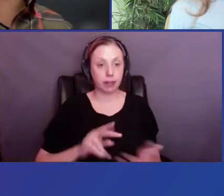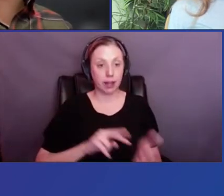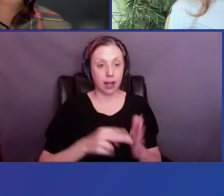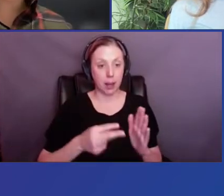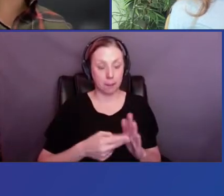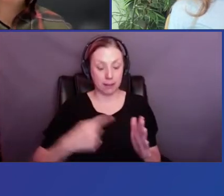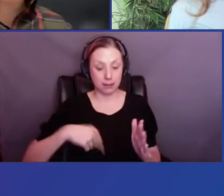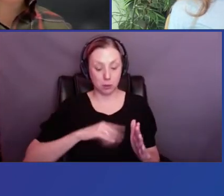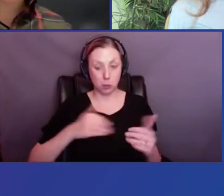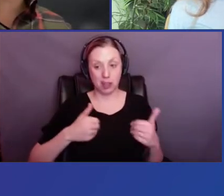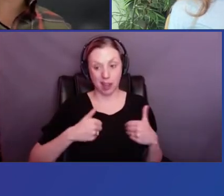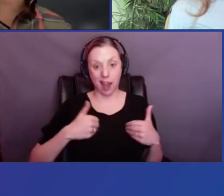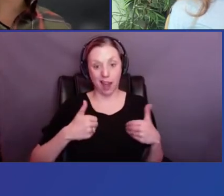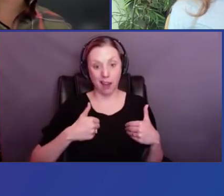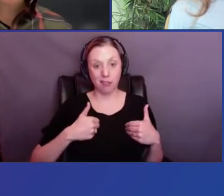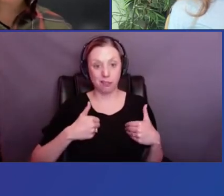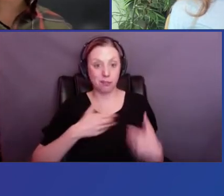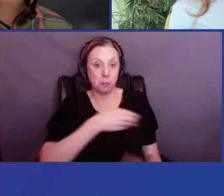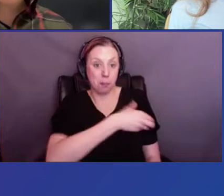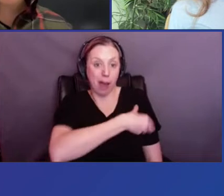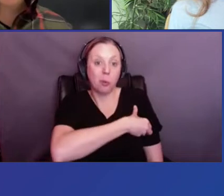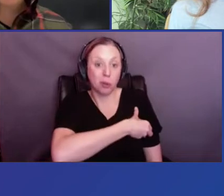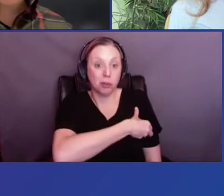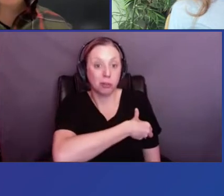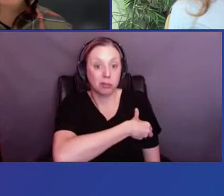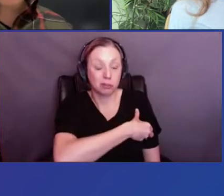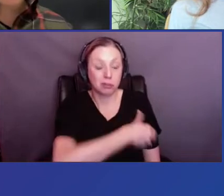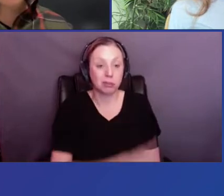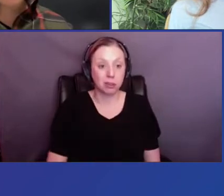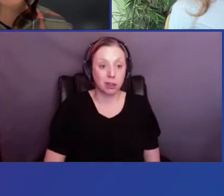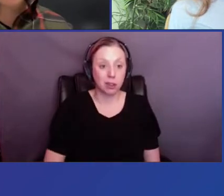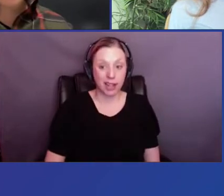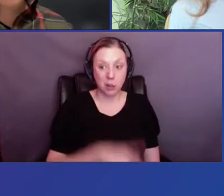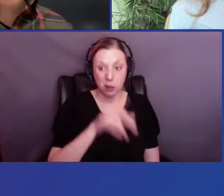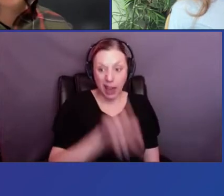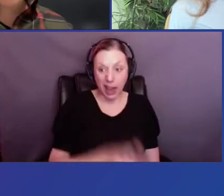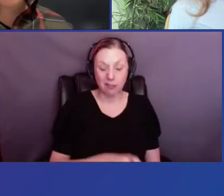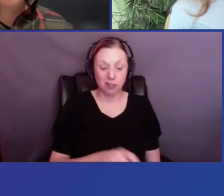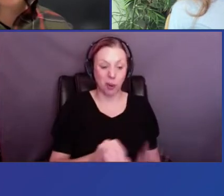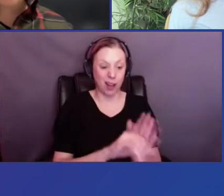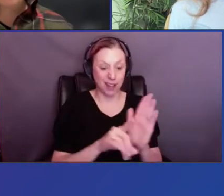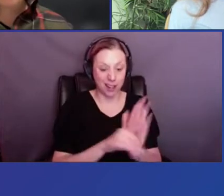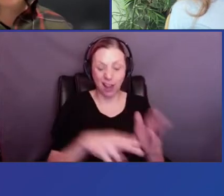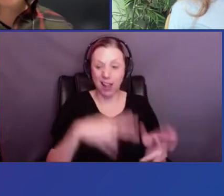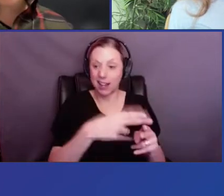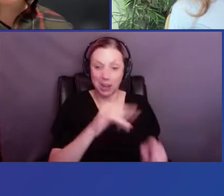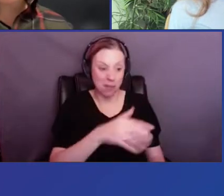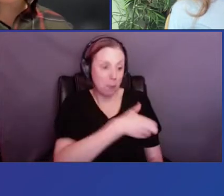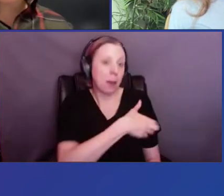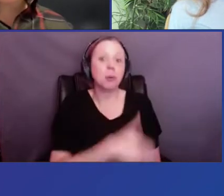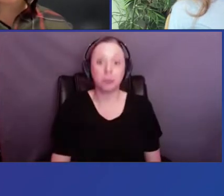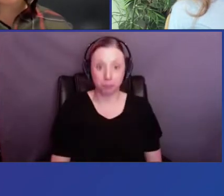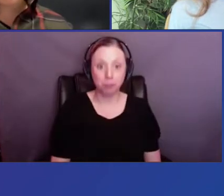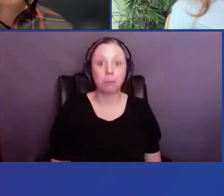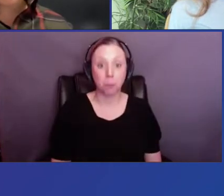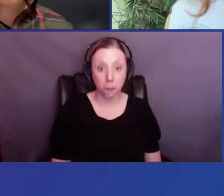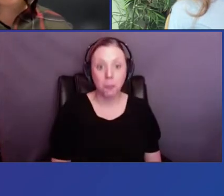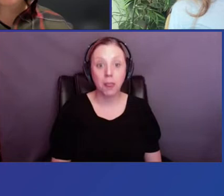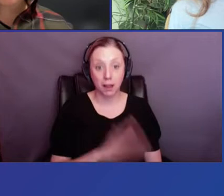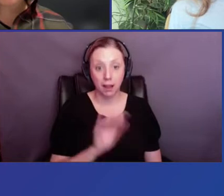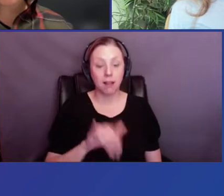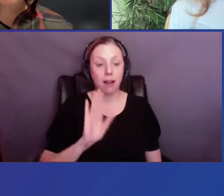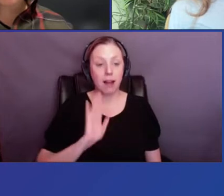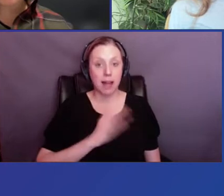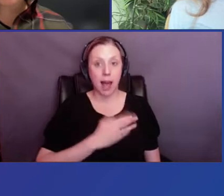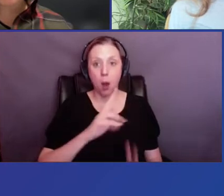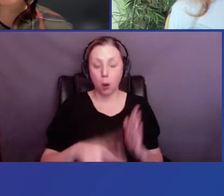power in a way that has to be named. And I think it's our role and job for the time being that we're